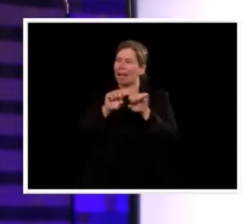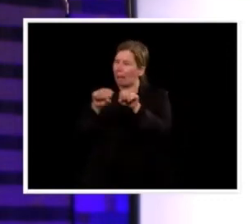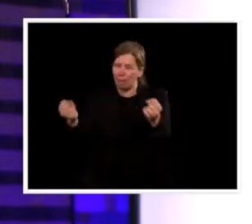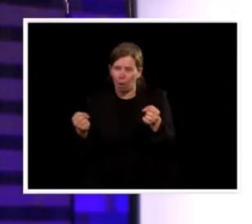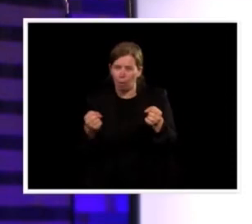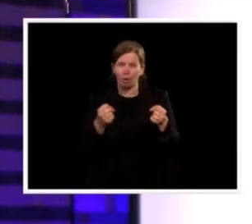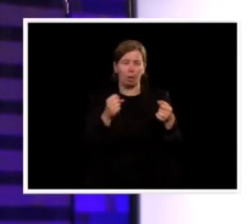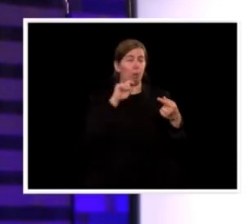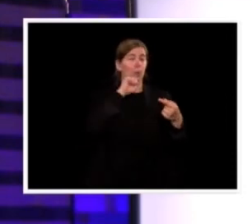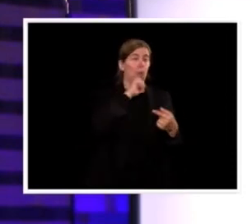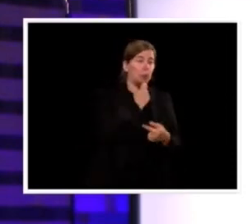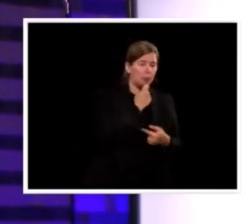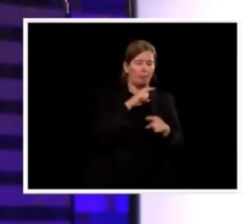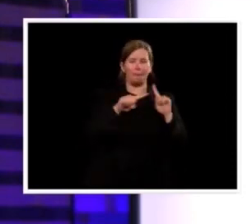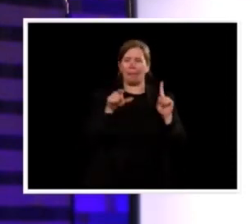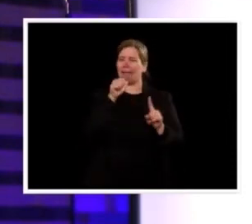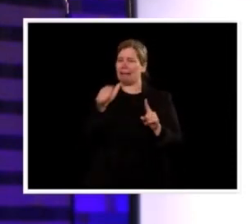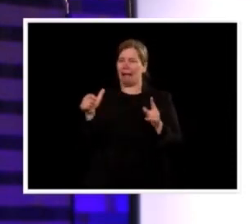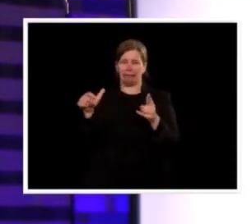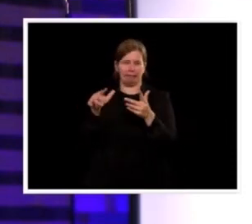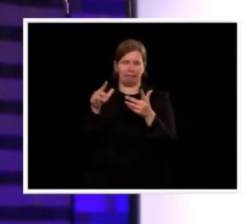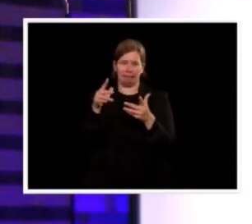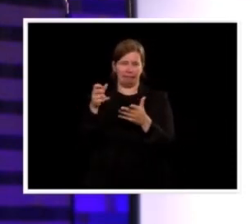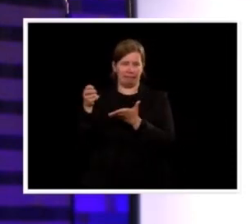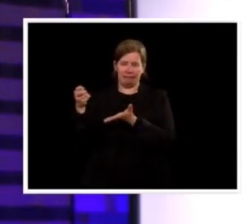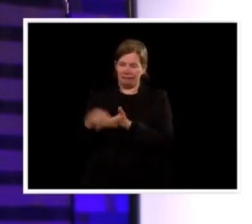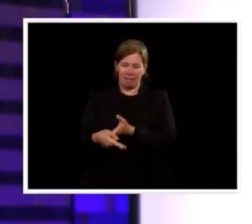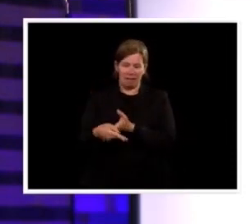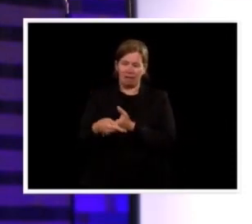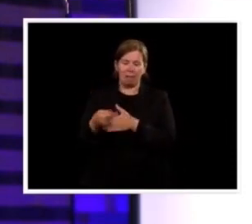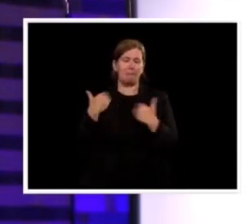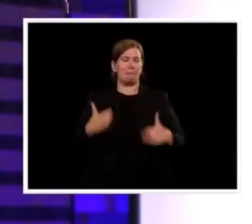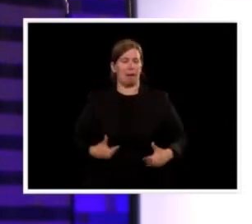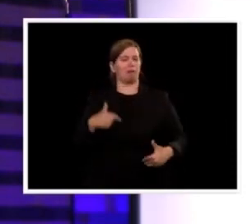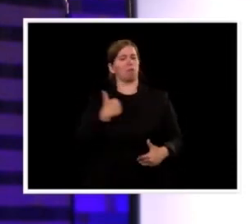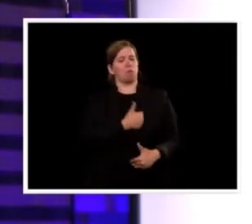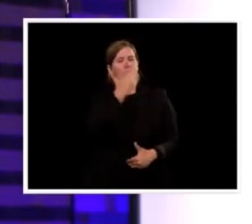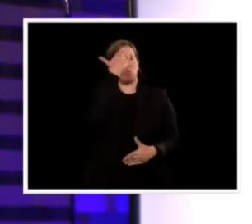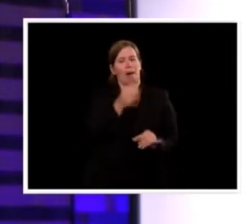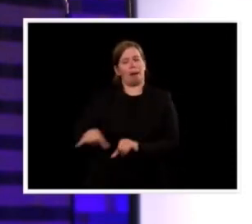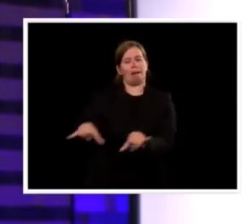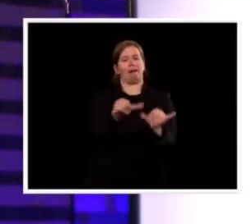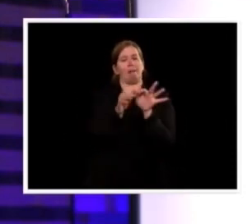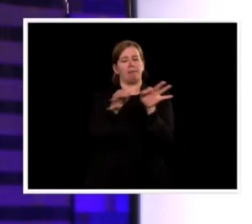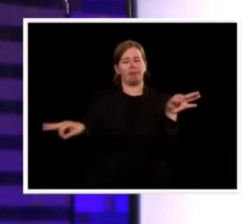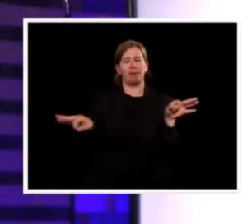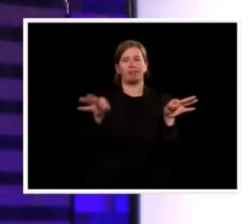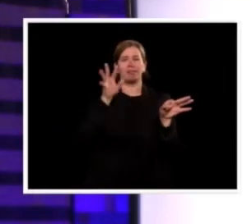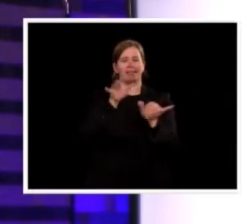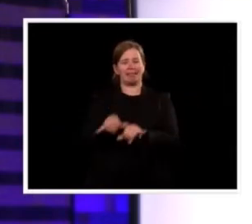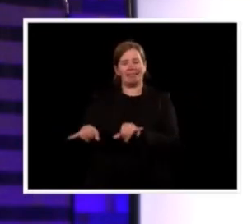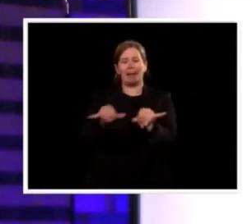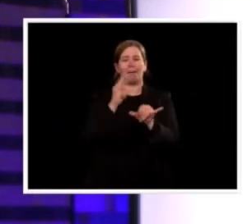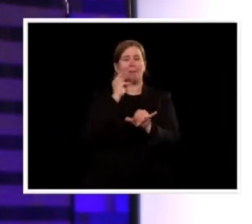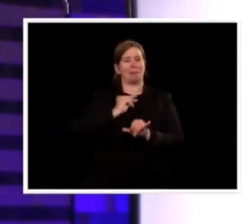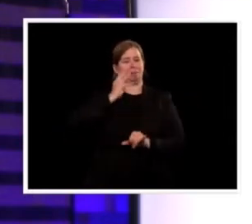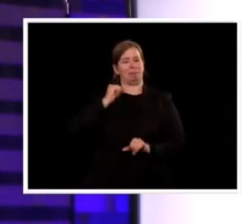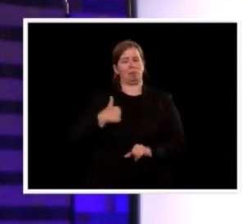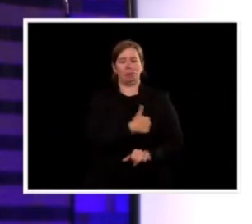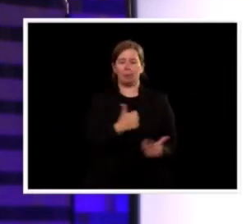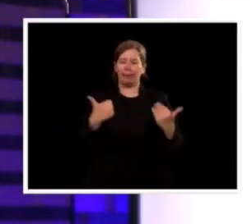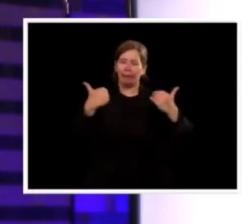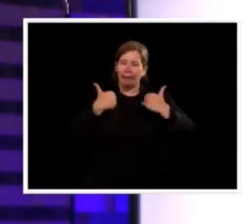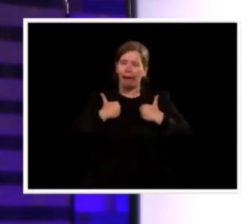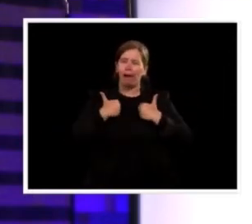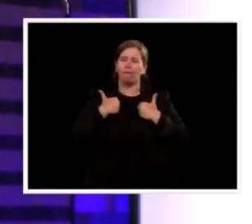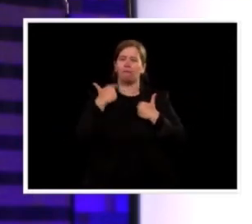bruised, beaten but not defeated body, we know a common language, an experience, and a common experience that gives us every